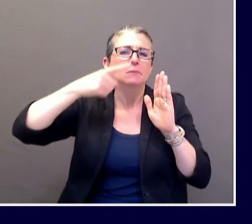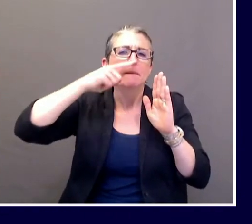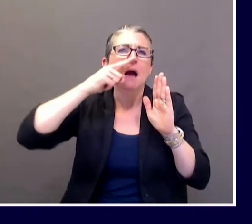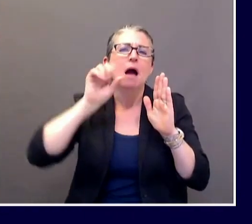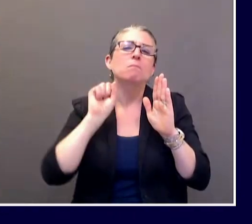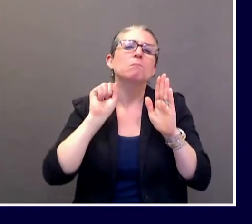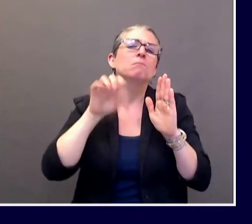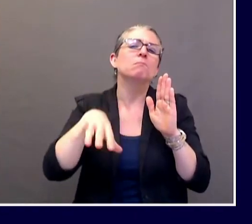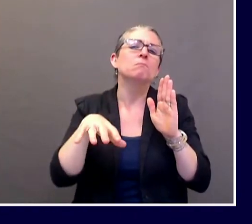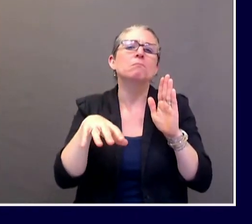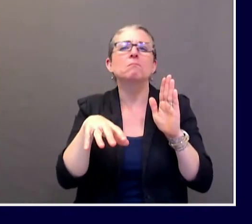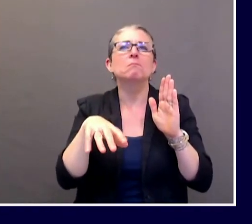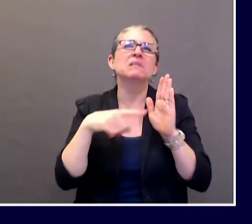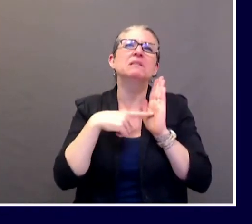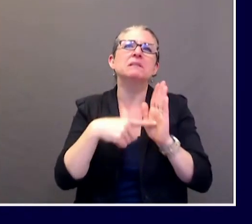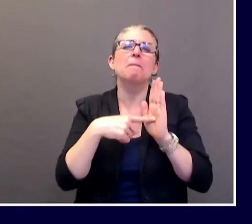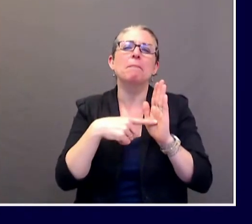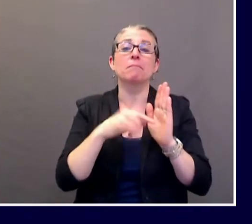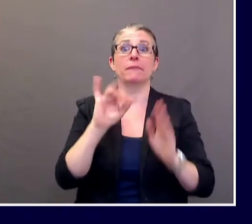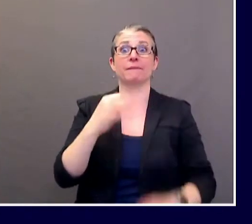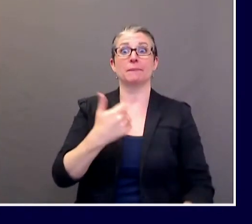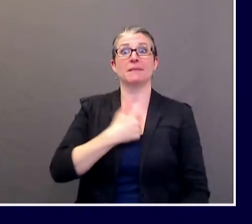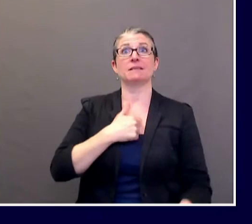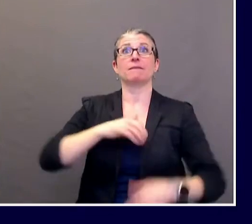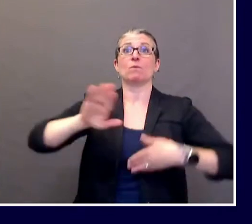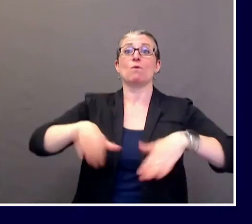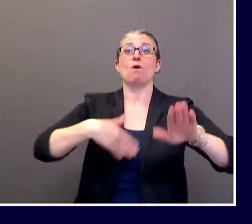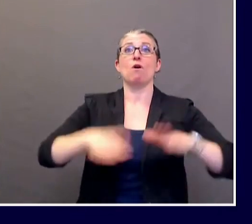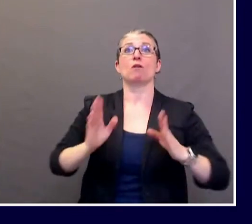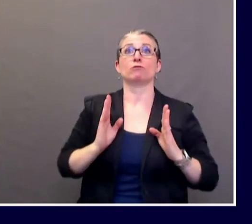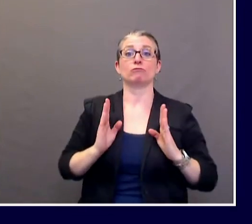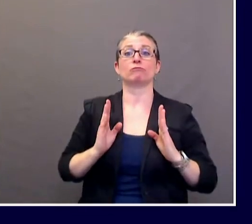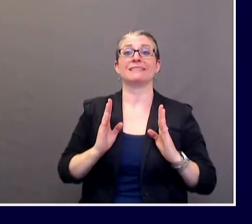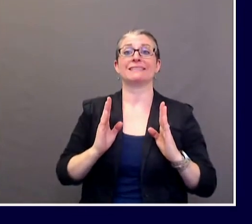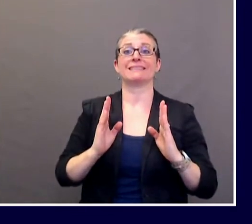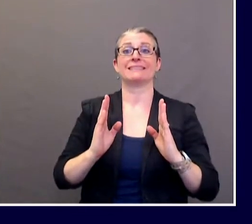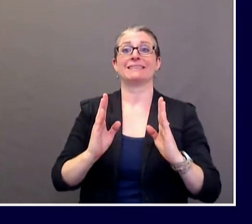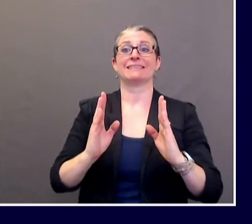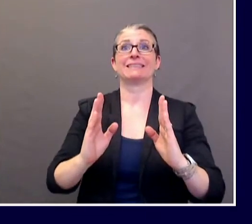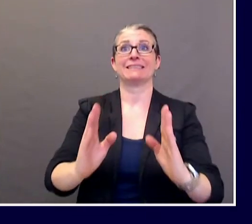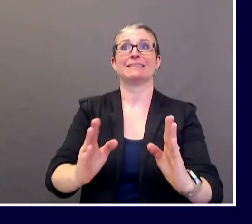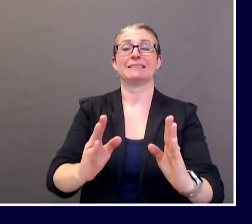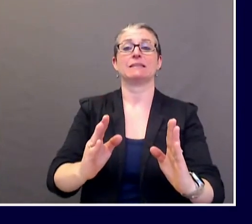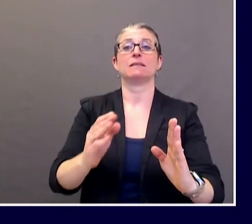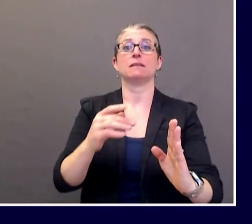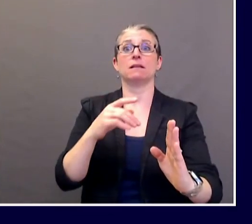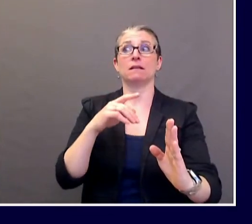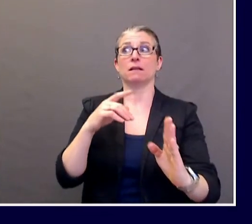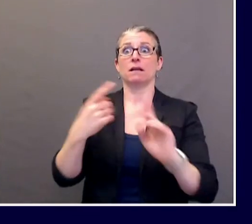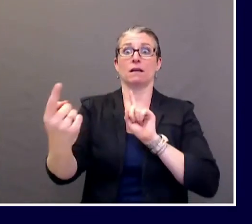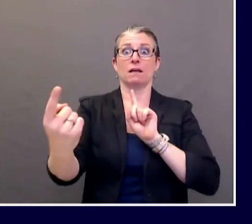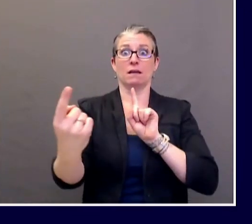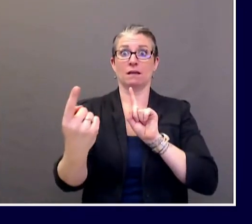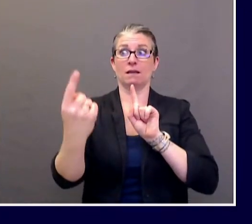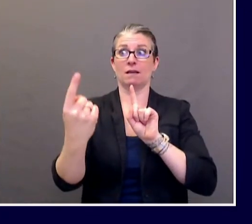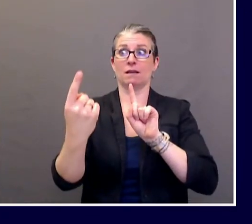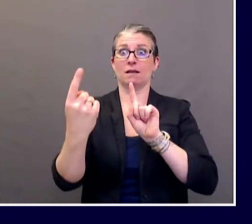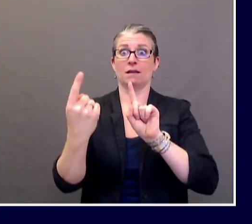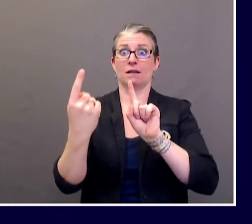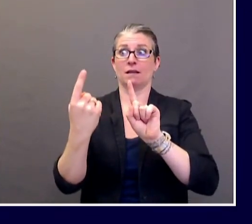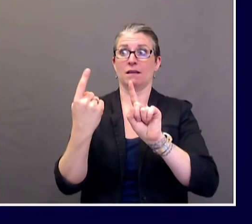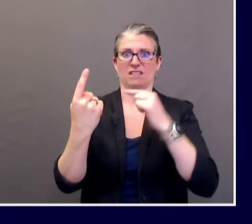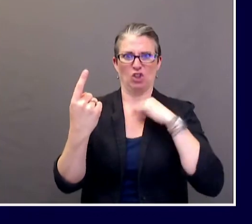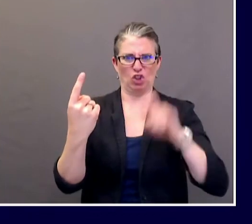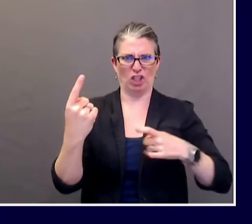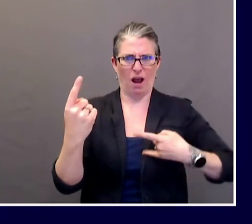am I throwing a mask on? If I'm at a restaurant, sitting outside, things. Who does this apply to? I guess it would be the